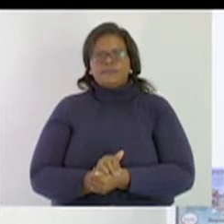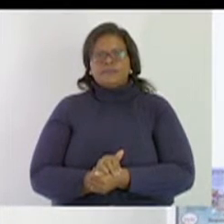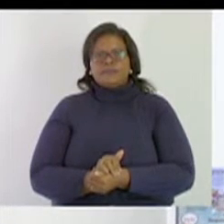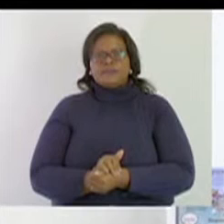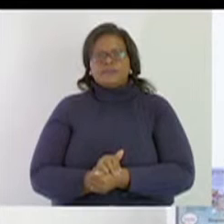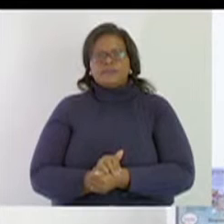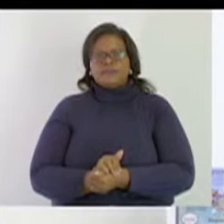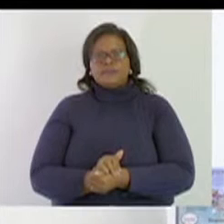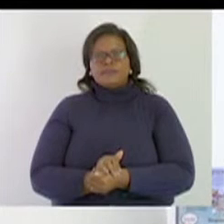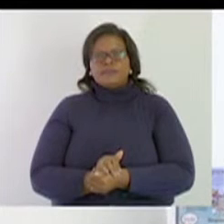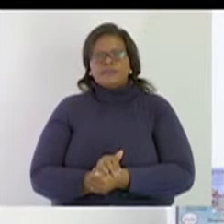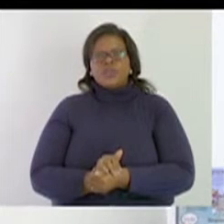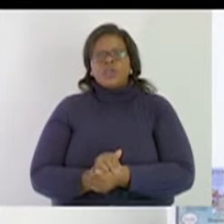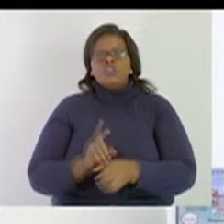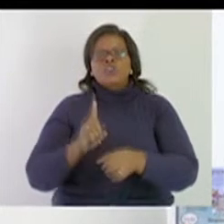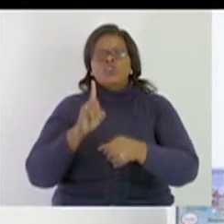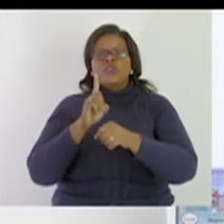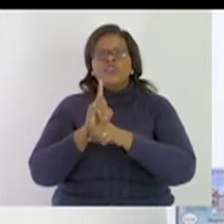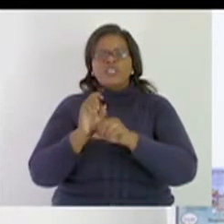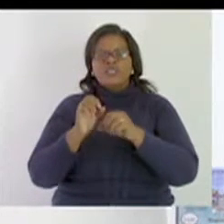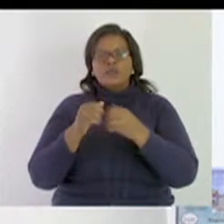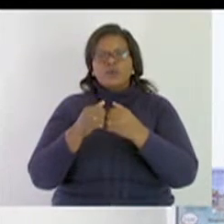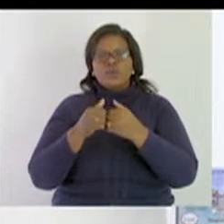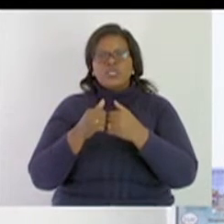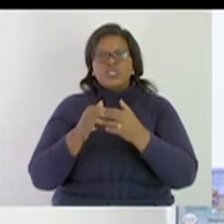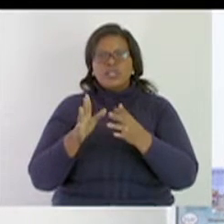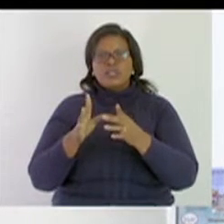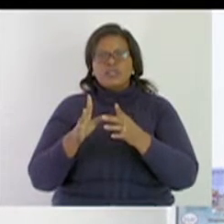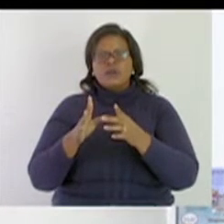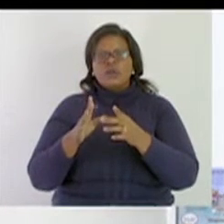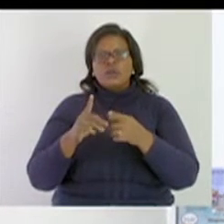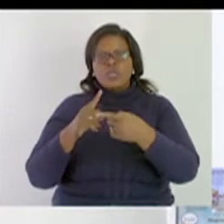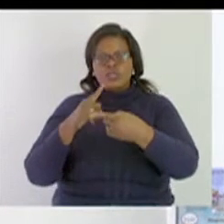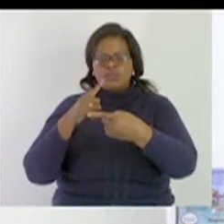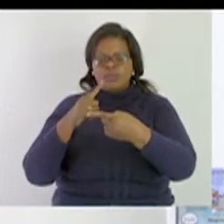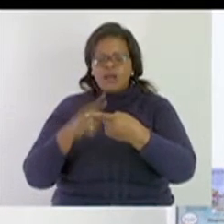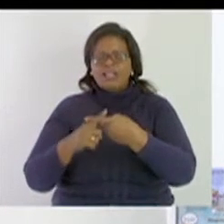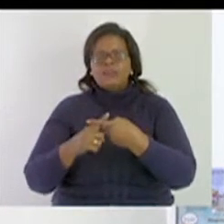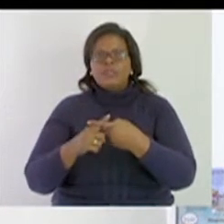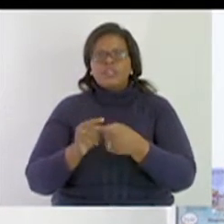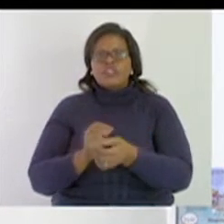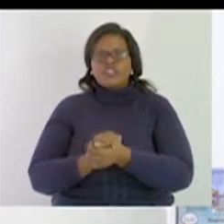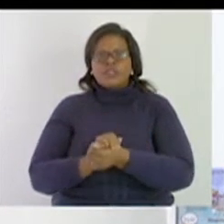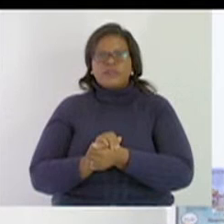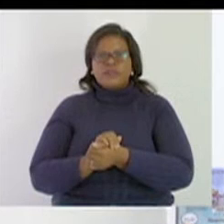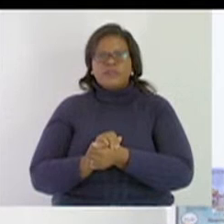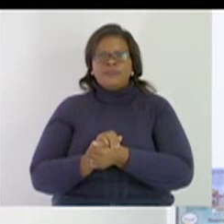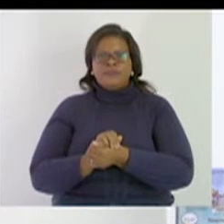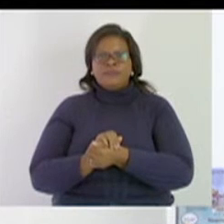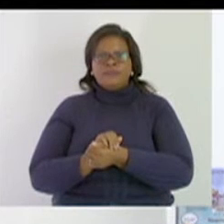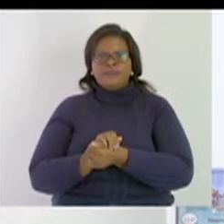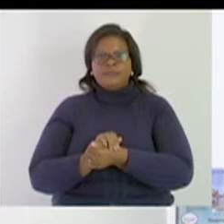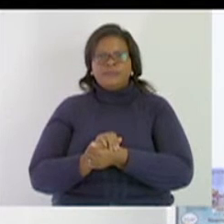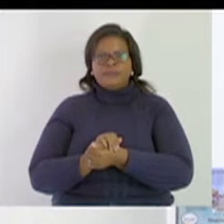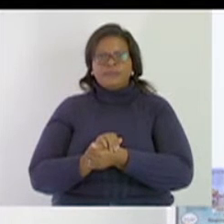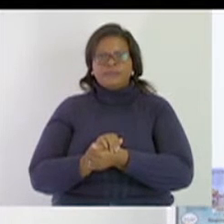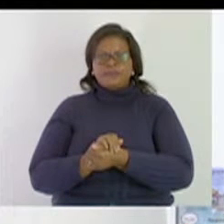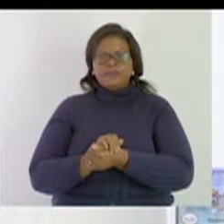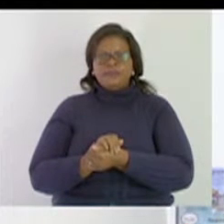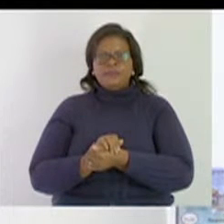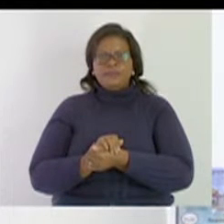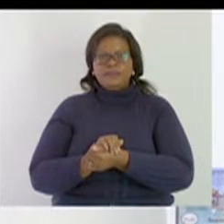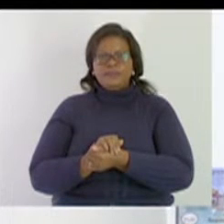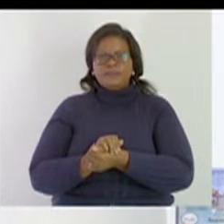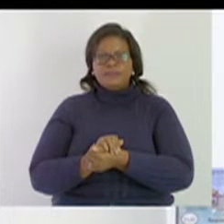BODMAS, our first operation will be multiplication.